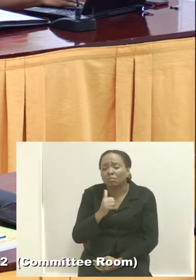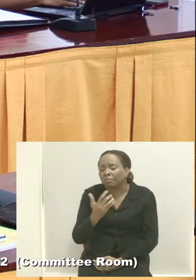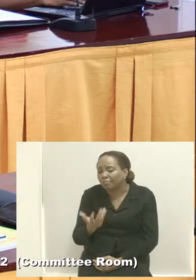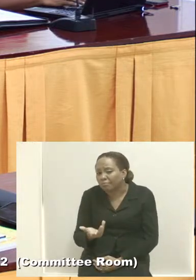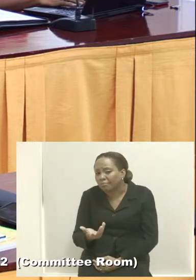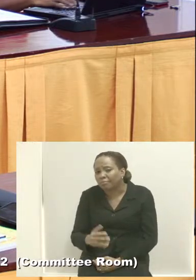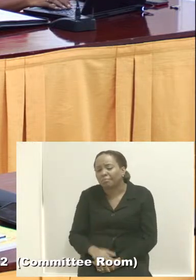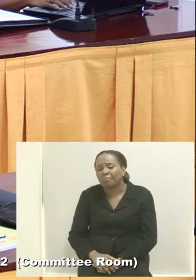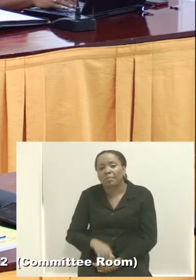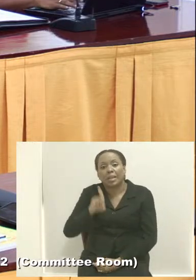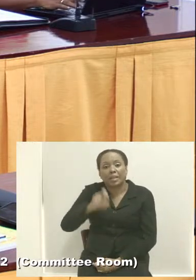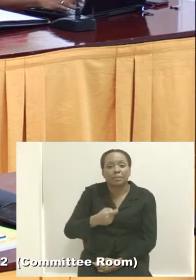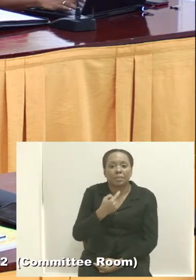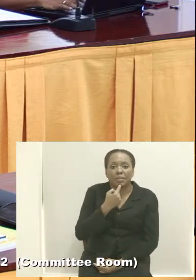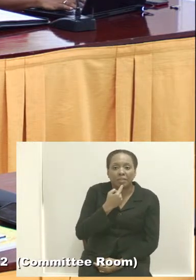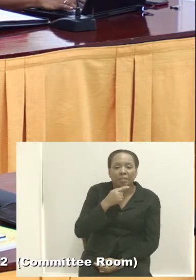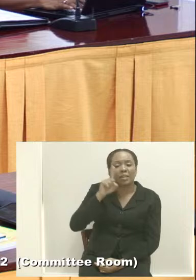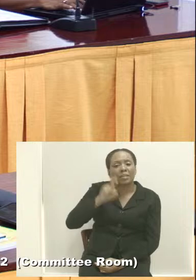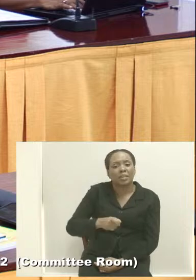standards